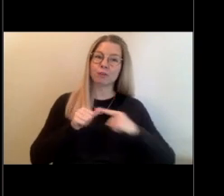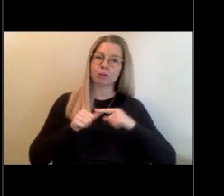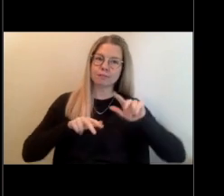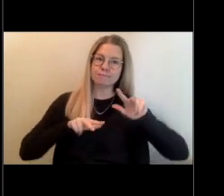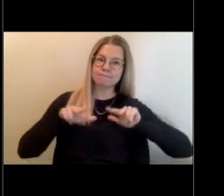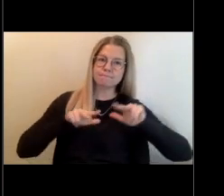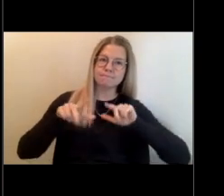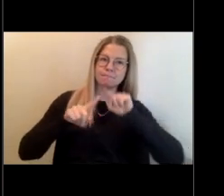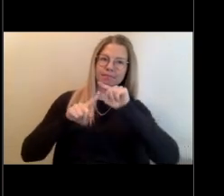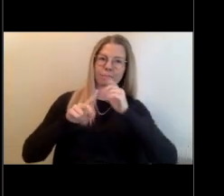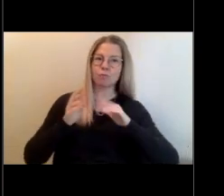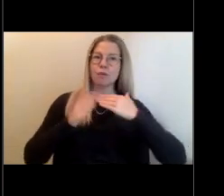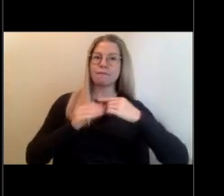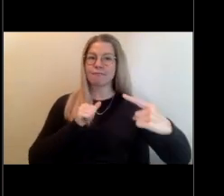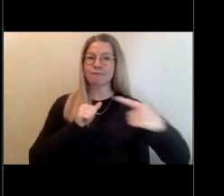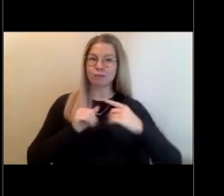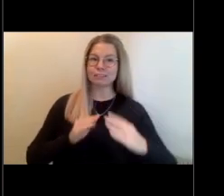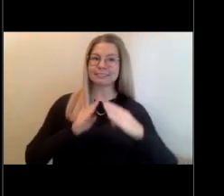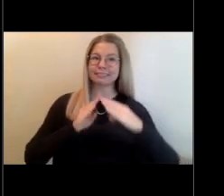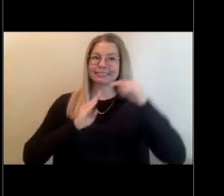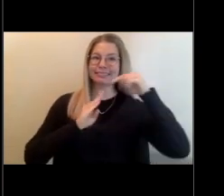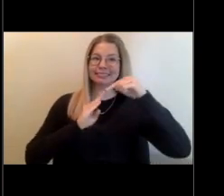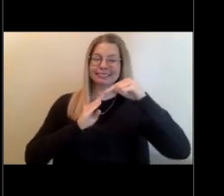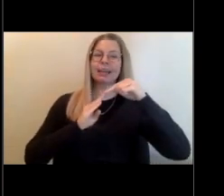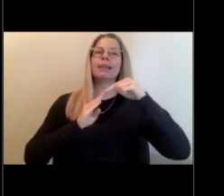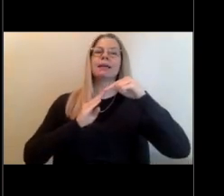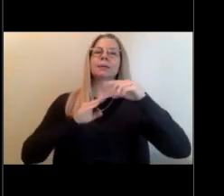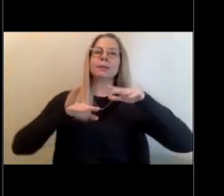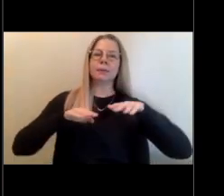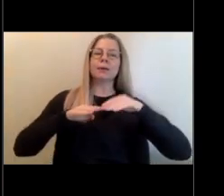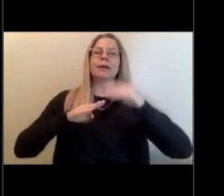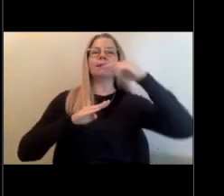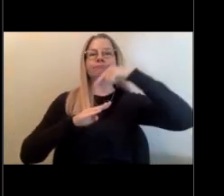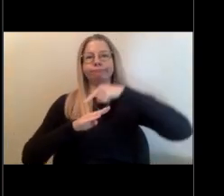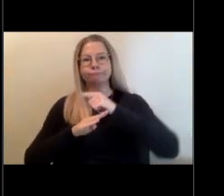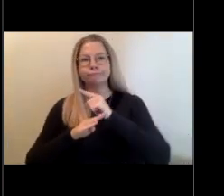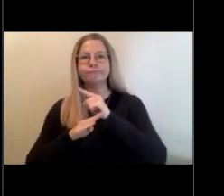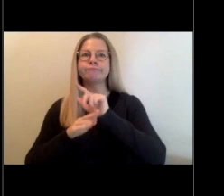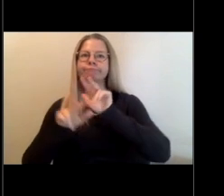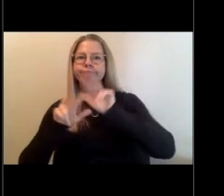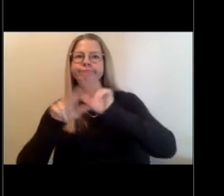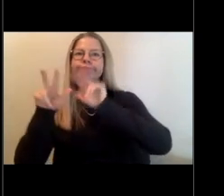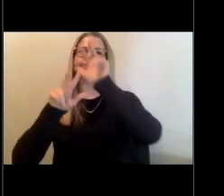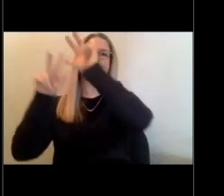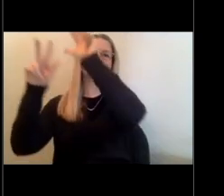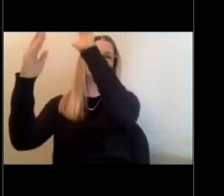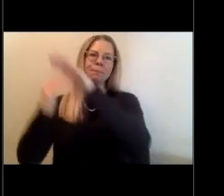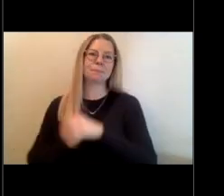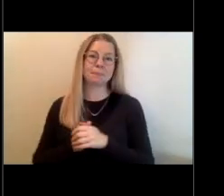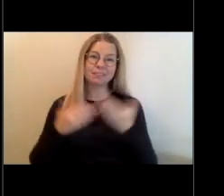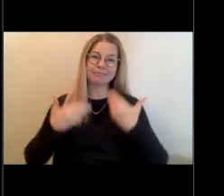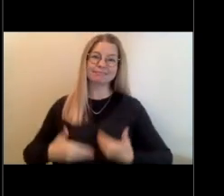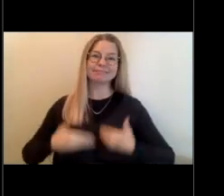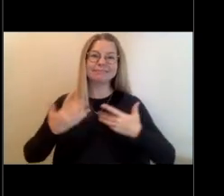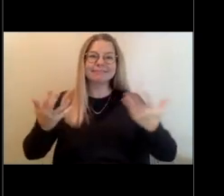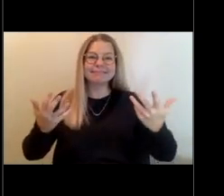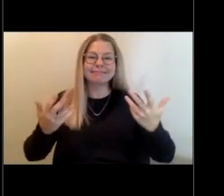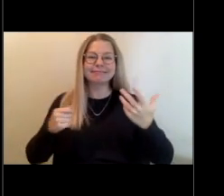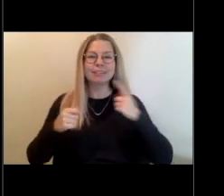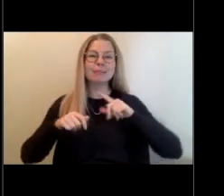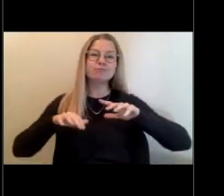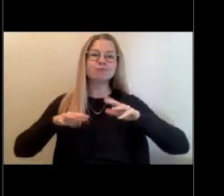what you might ask is a nice girl who sits in an office hunched over a microscope most of the time doing